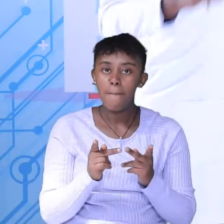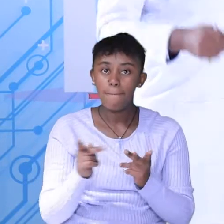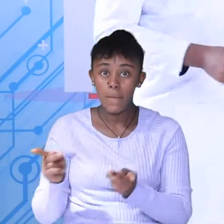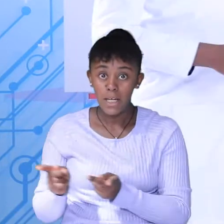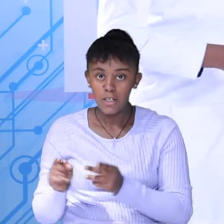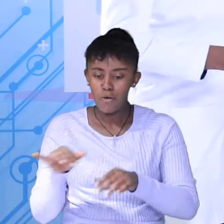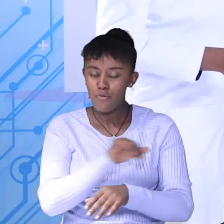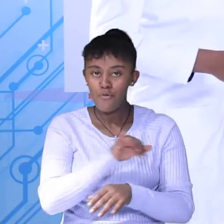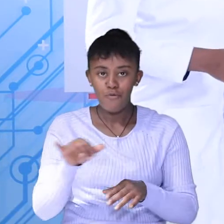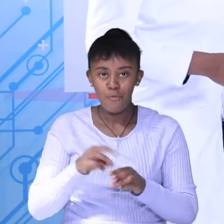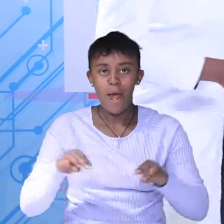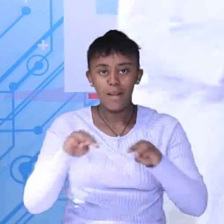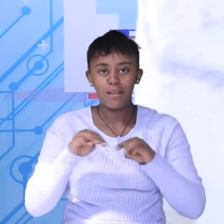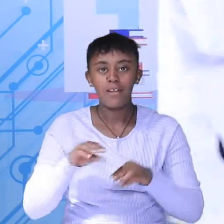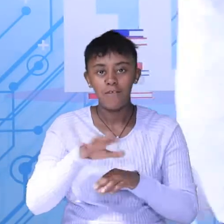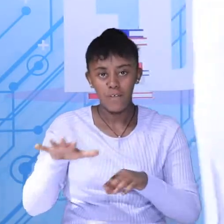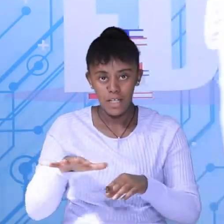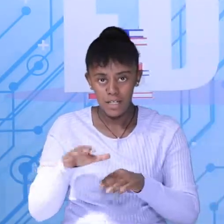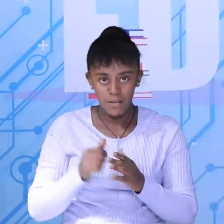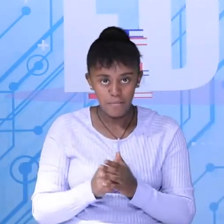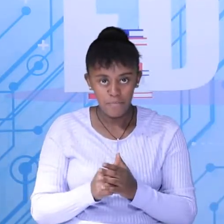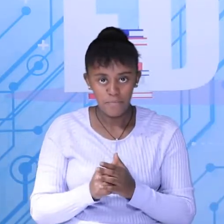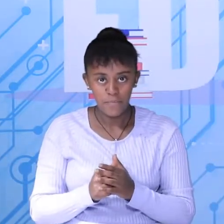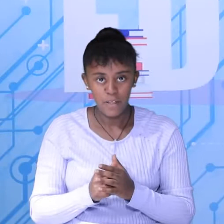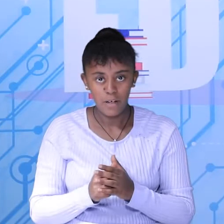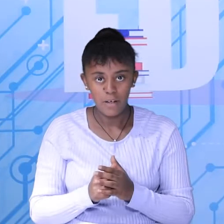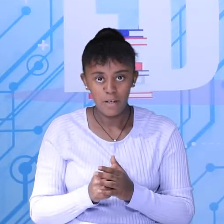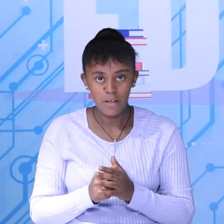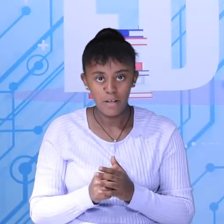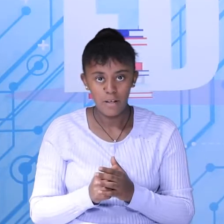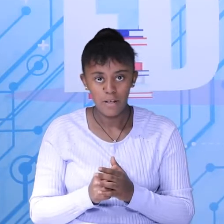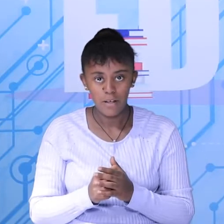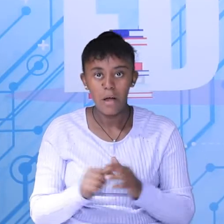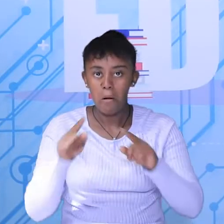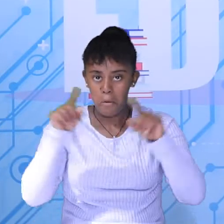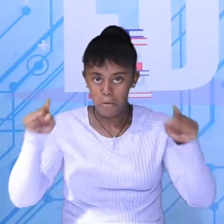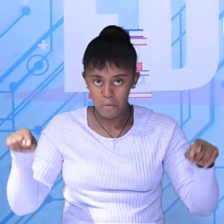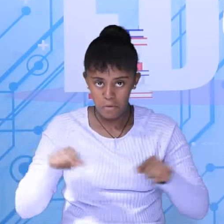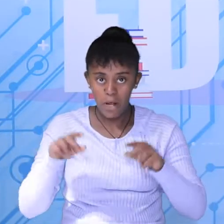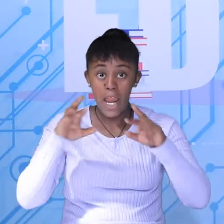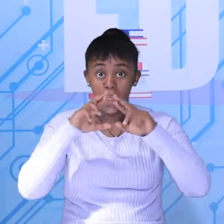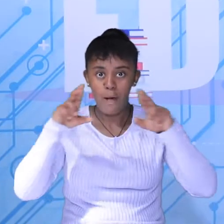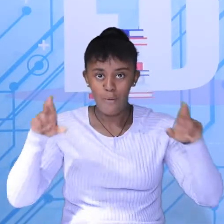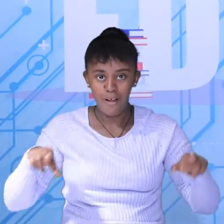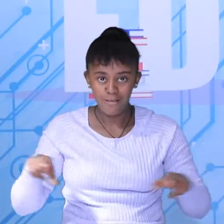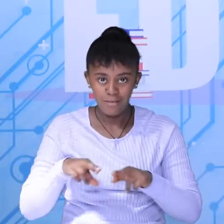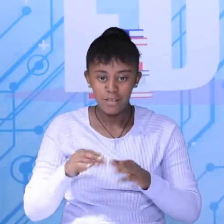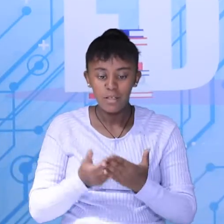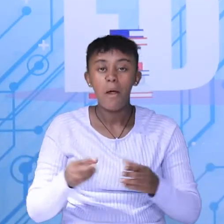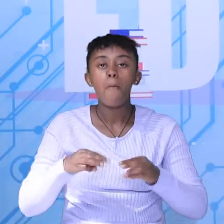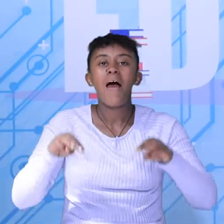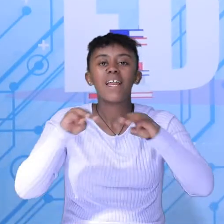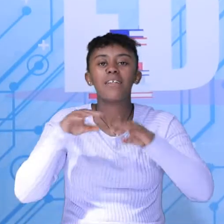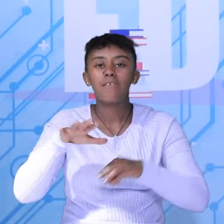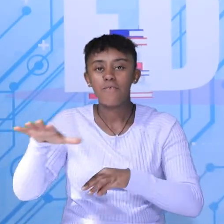a uniform magnetic field as shown here. Let's take this to be the loop, rectangular loop, and you have a magnetic field which